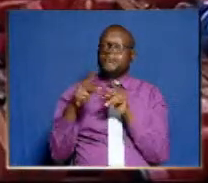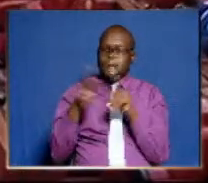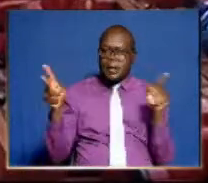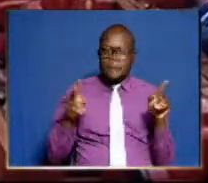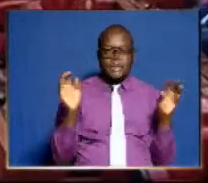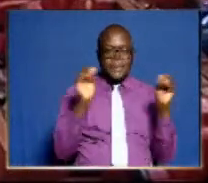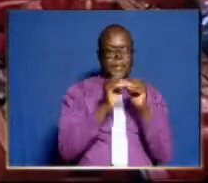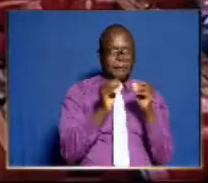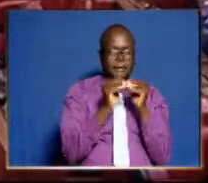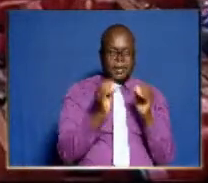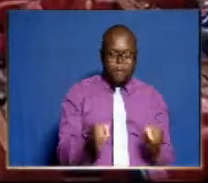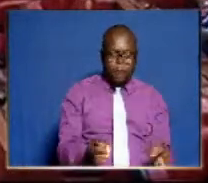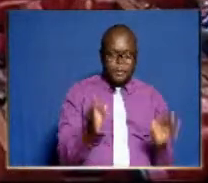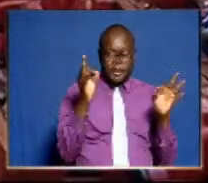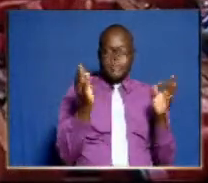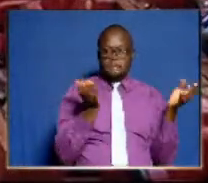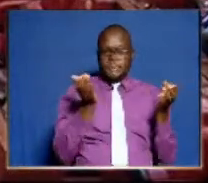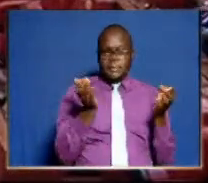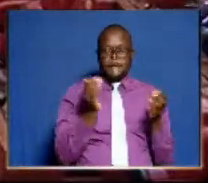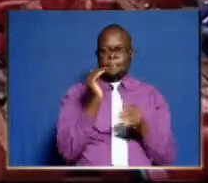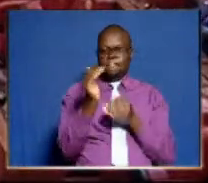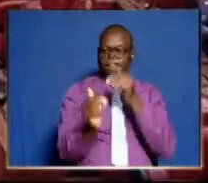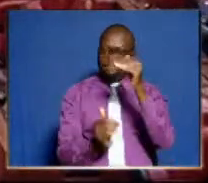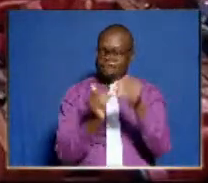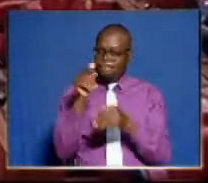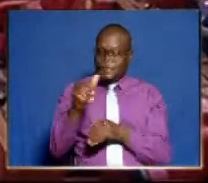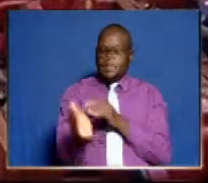in the session this morning.